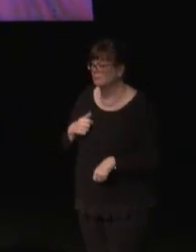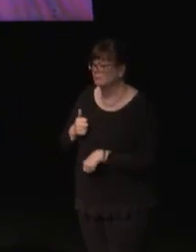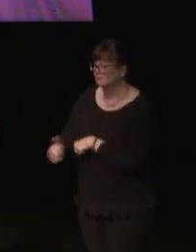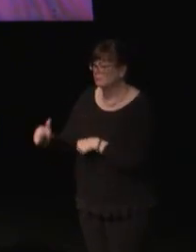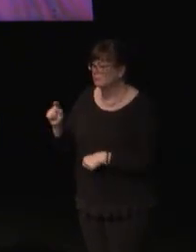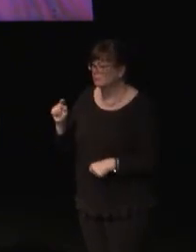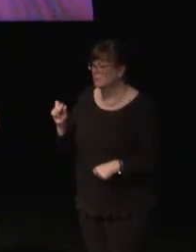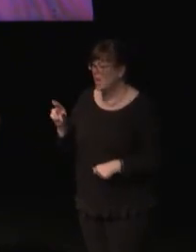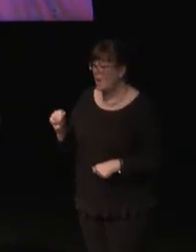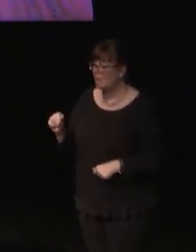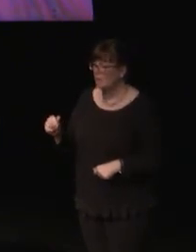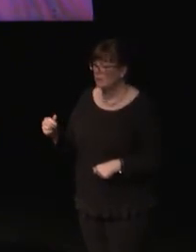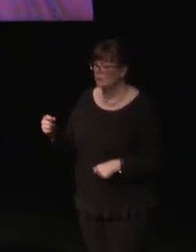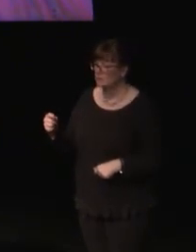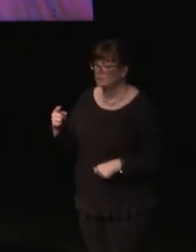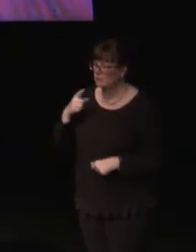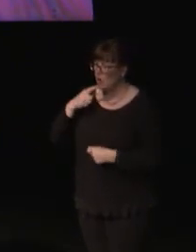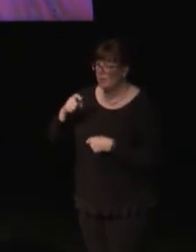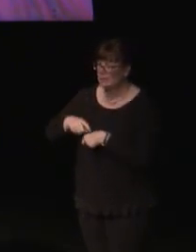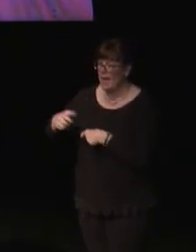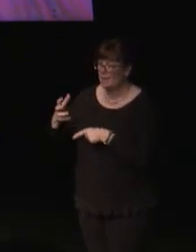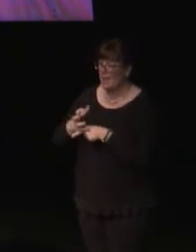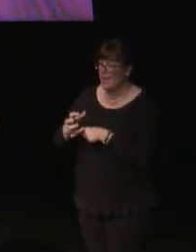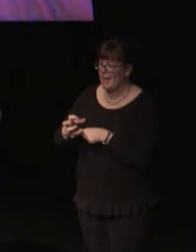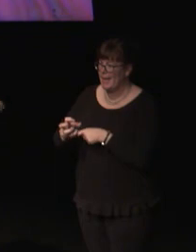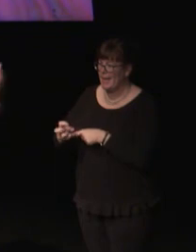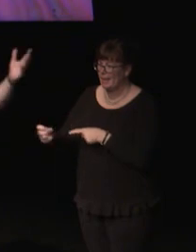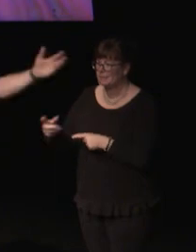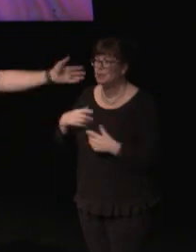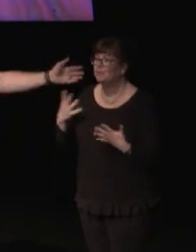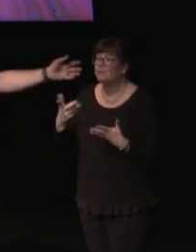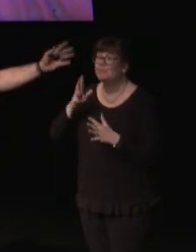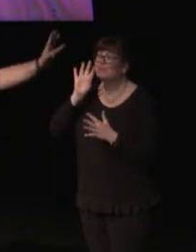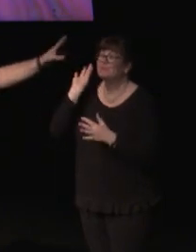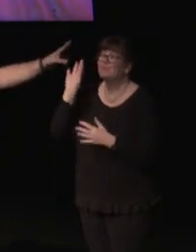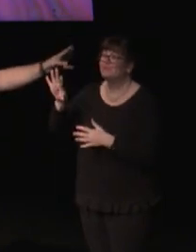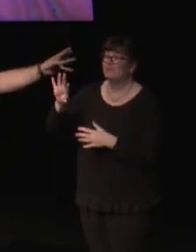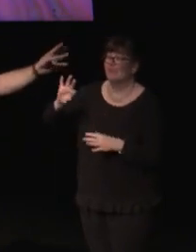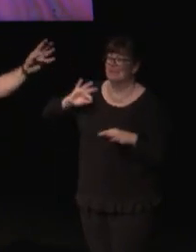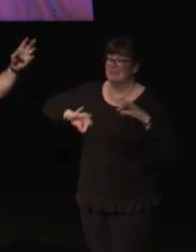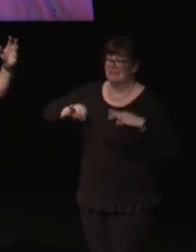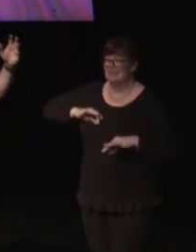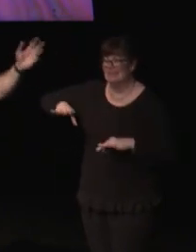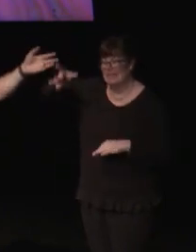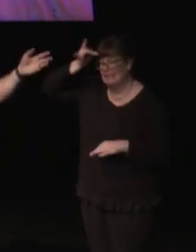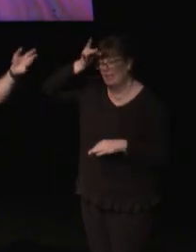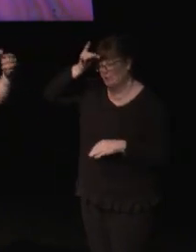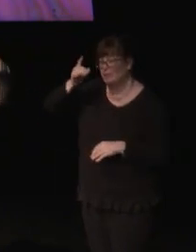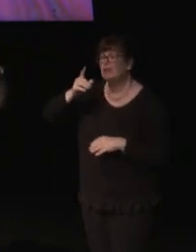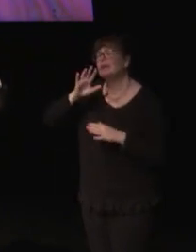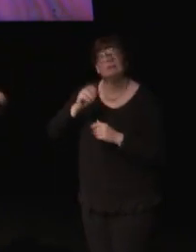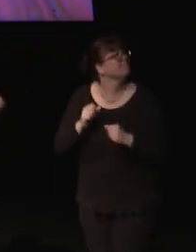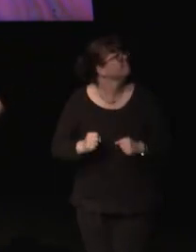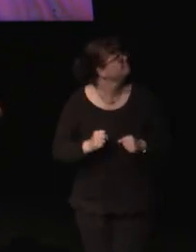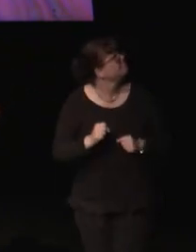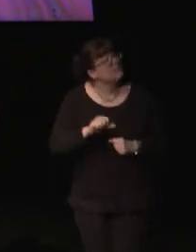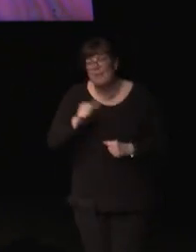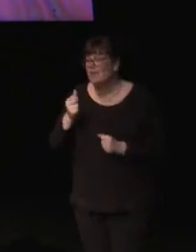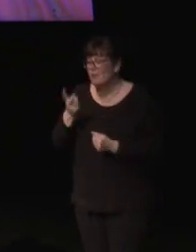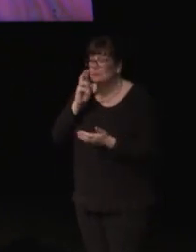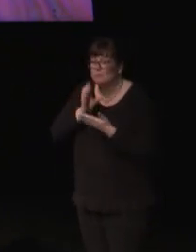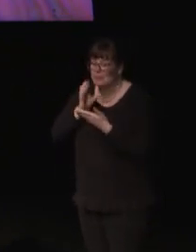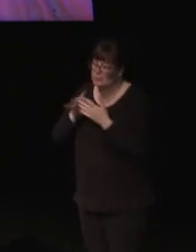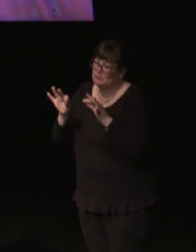wanted to give you guys, I wanted to give you some takeaways. But yeah, this was, well, the other two pictures are really important. It's at